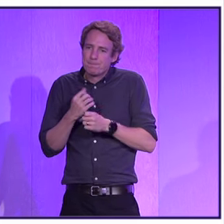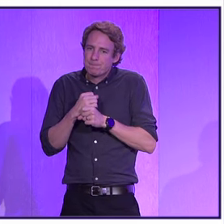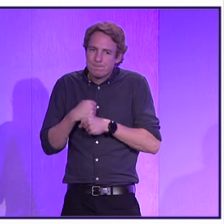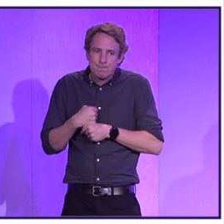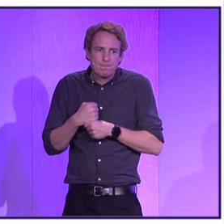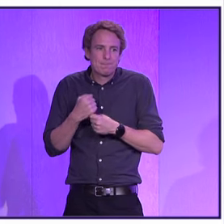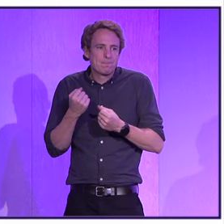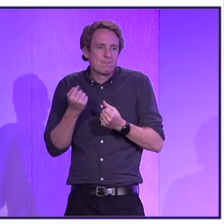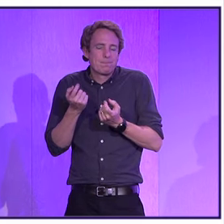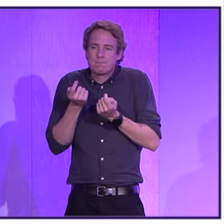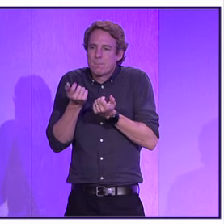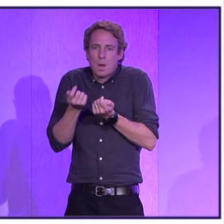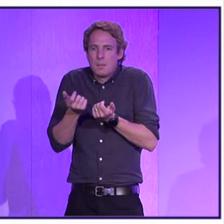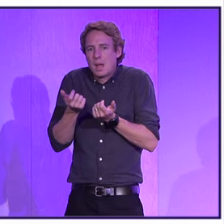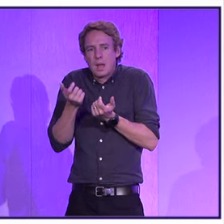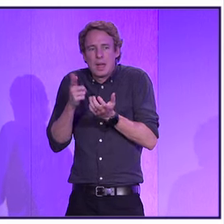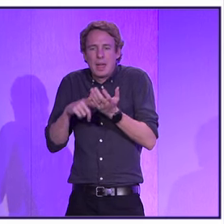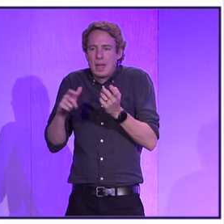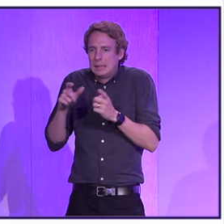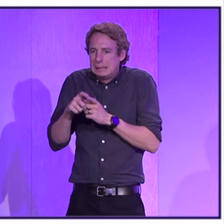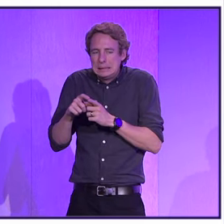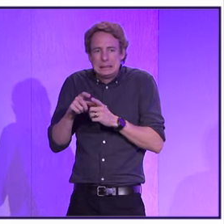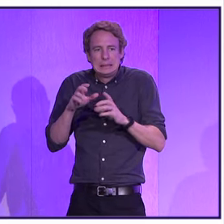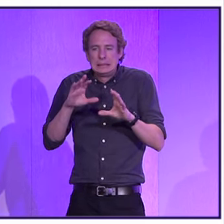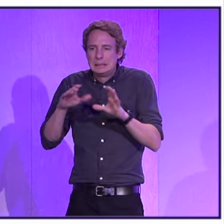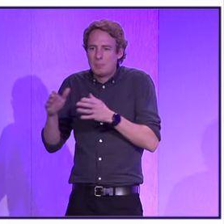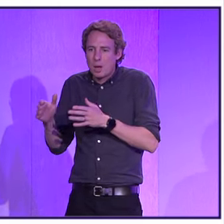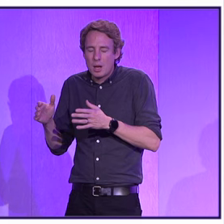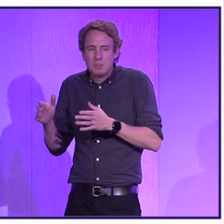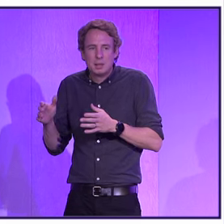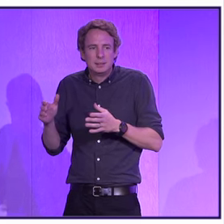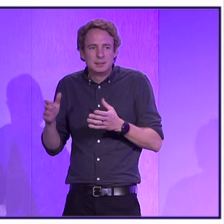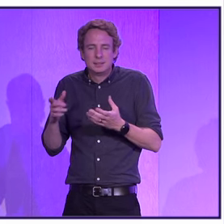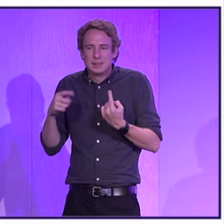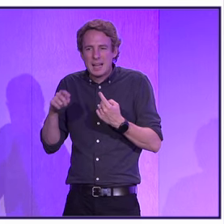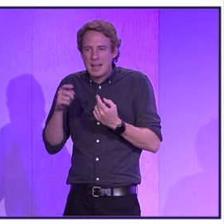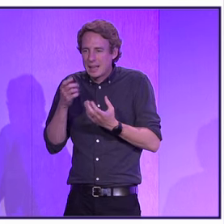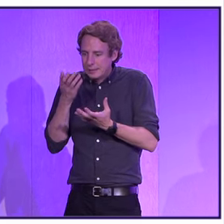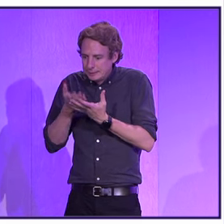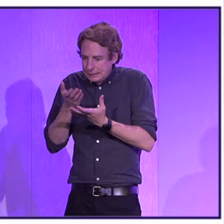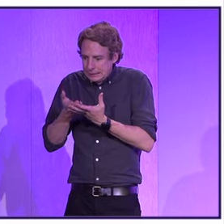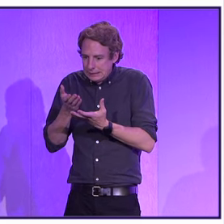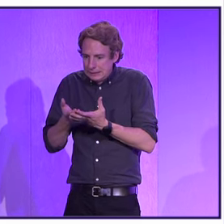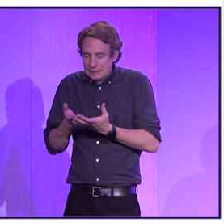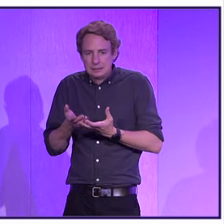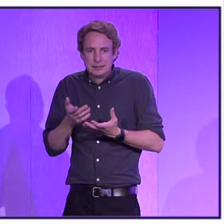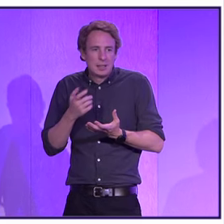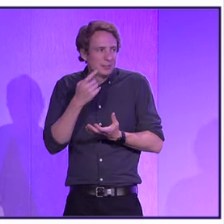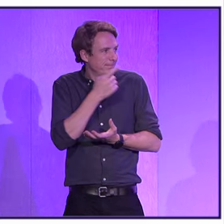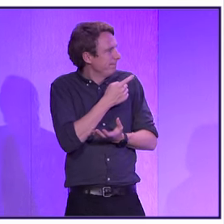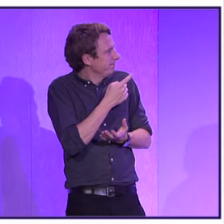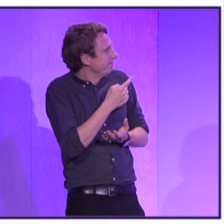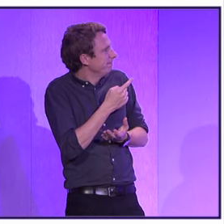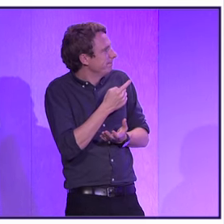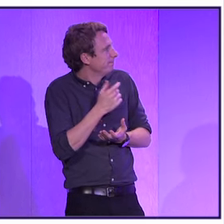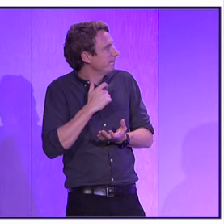I can't find many examples of L&D departments in large organisations that don't seem to sort of fixate on the personal mastery chunk